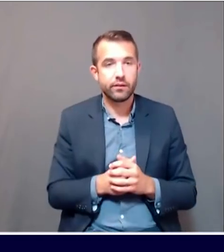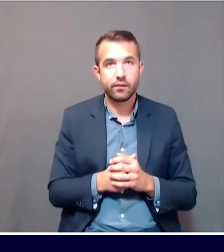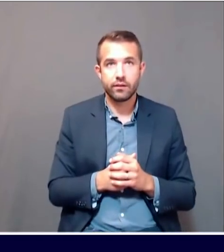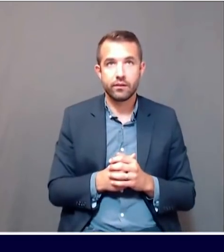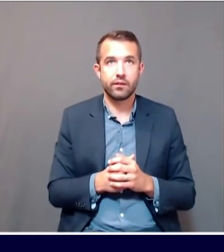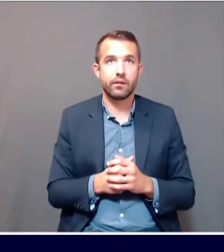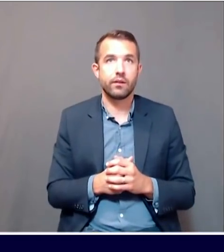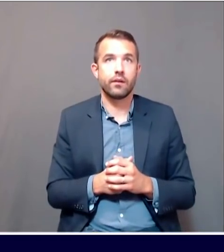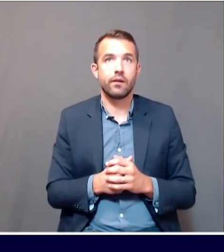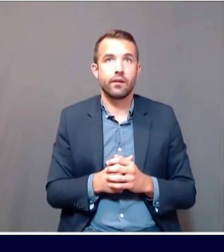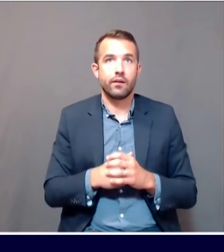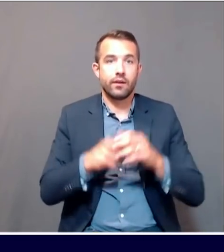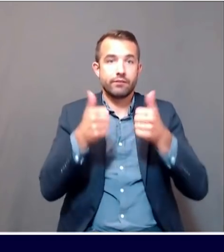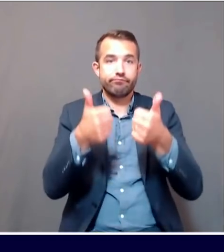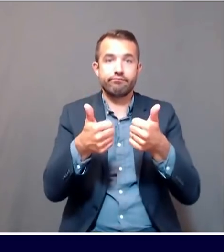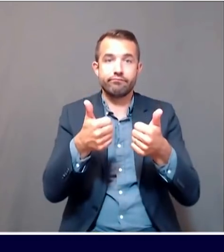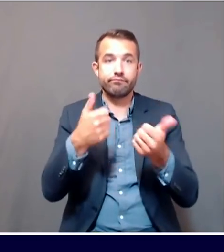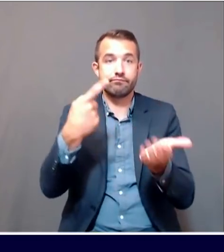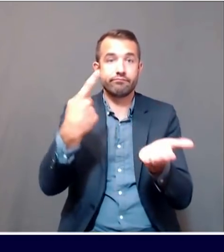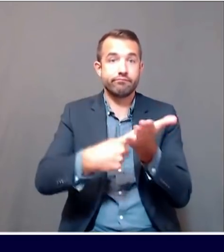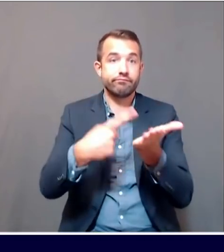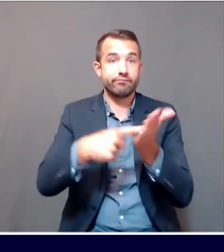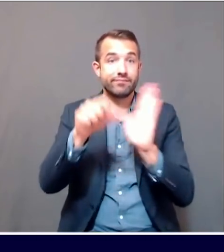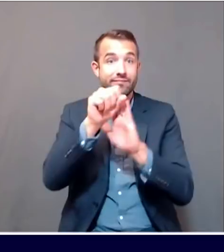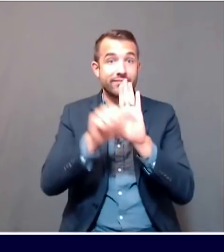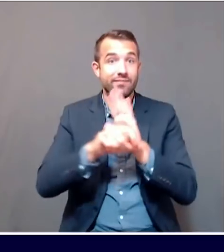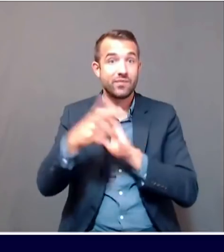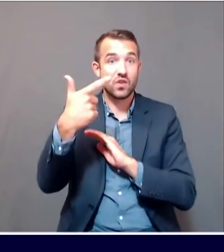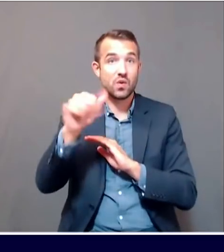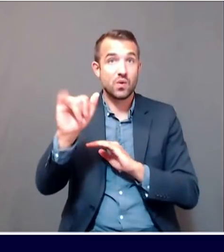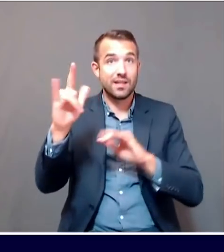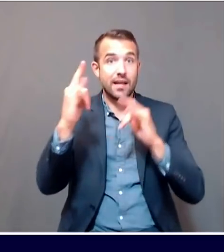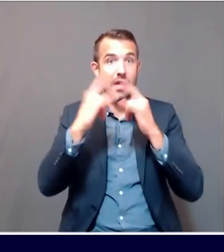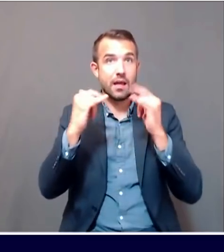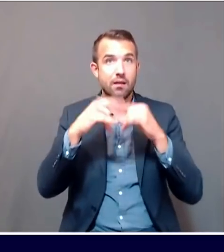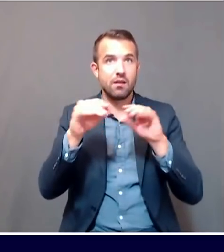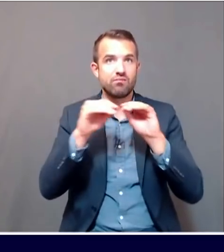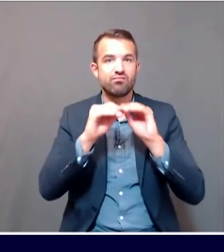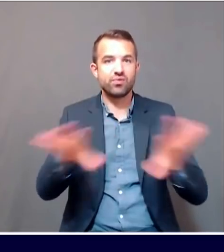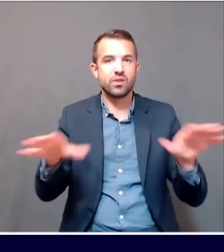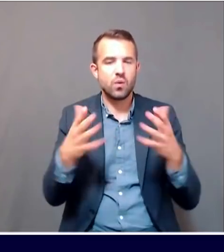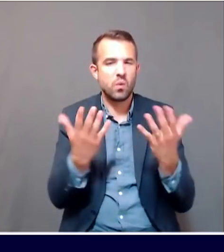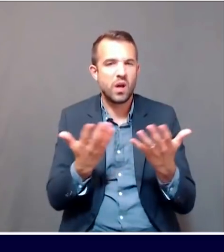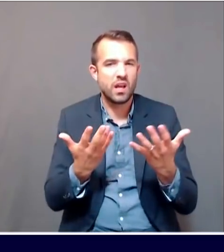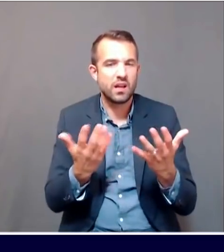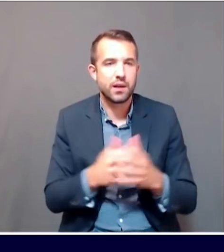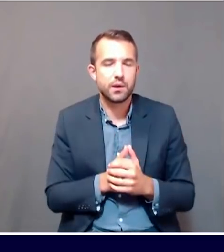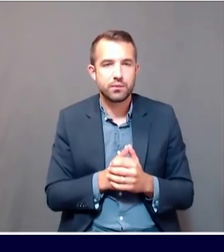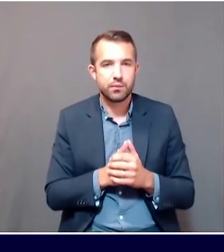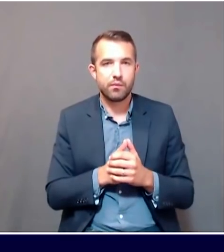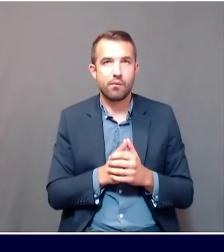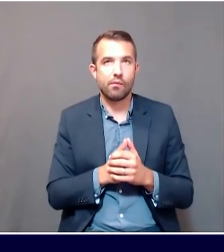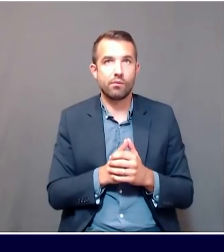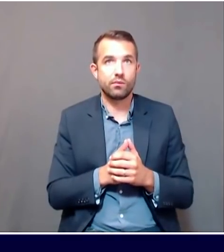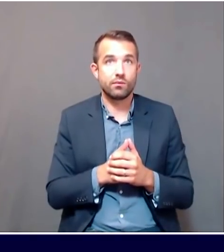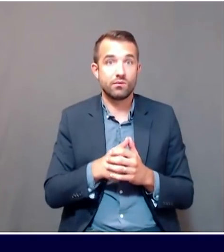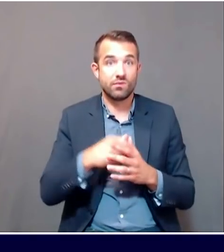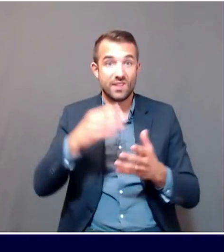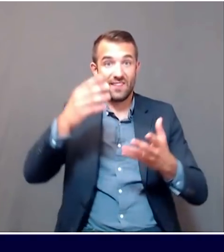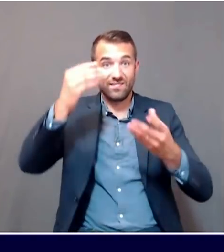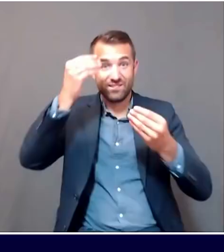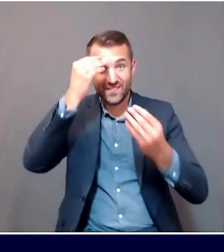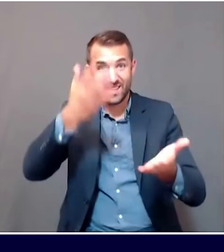at the data and the publication that they put forth, one of the most glaring things that immediately jumps out is that